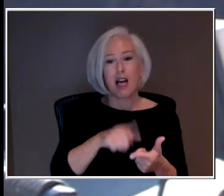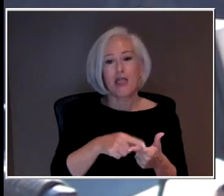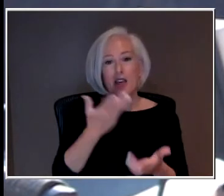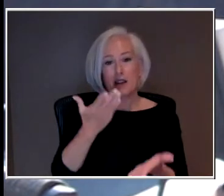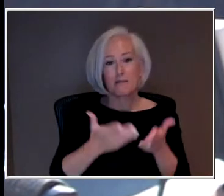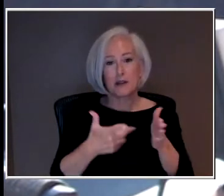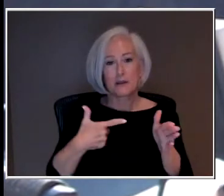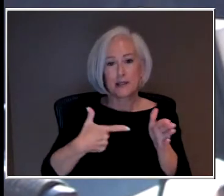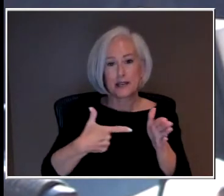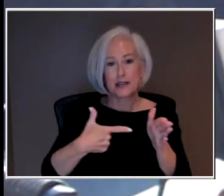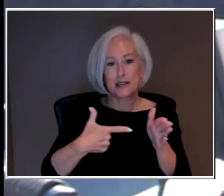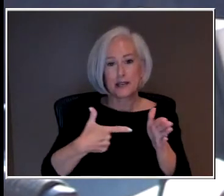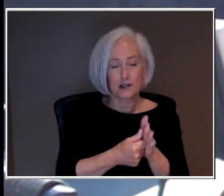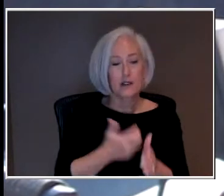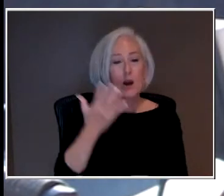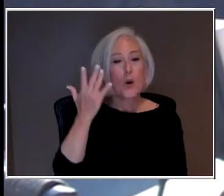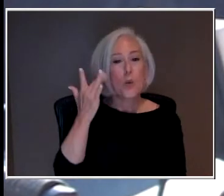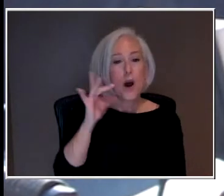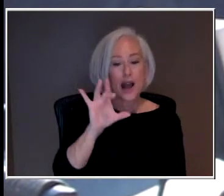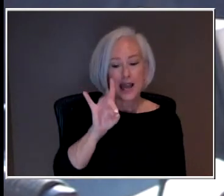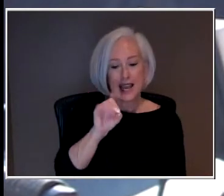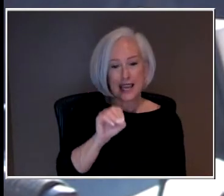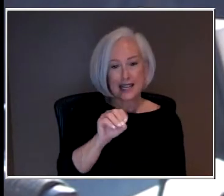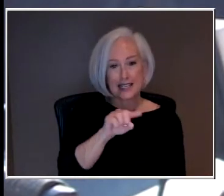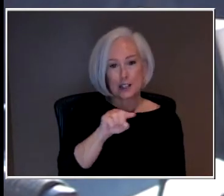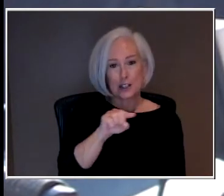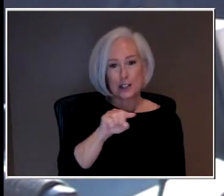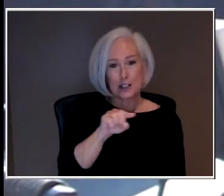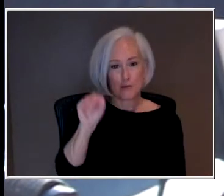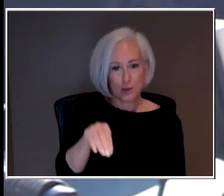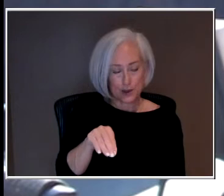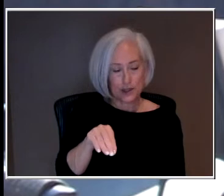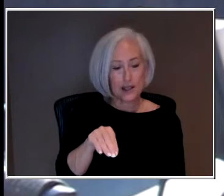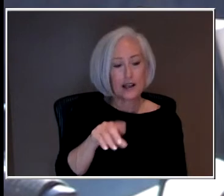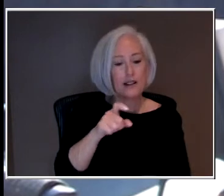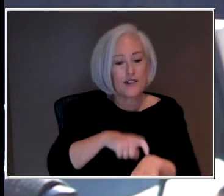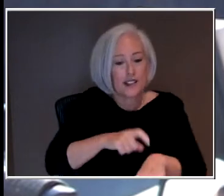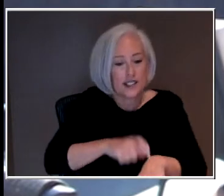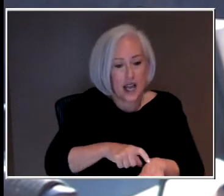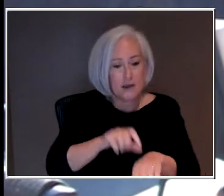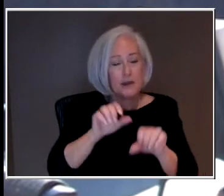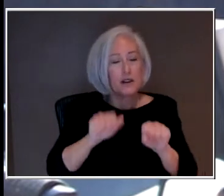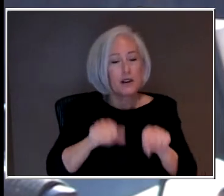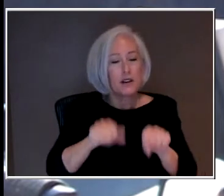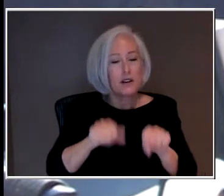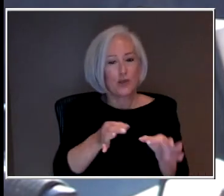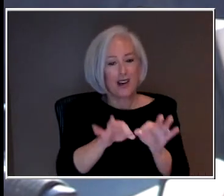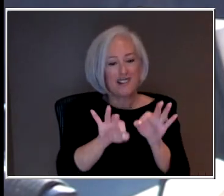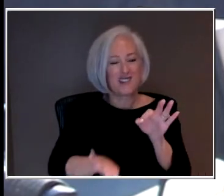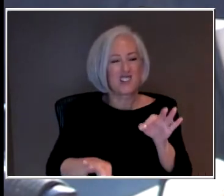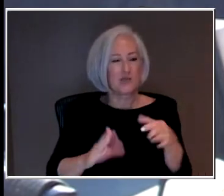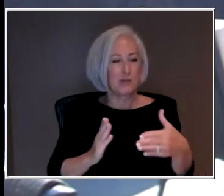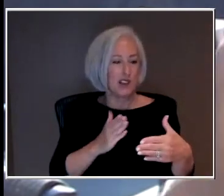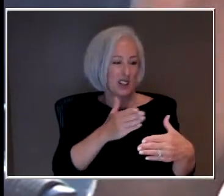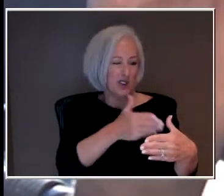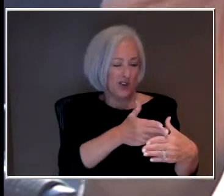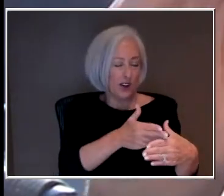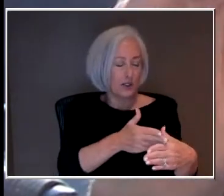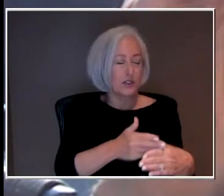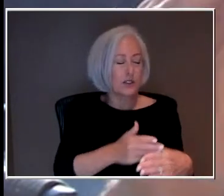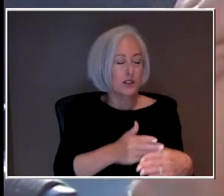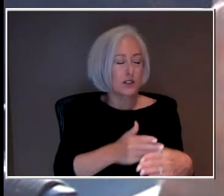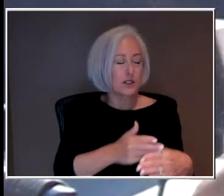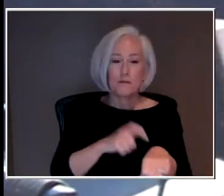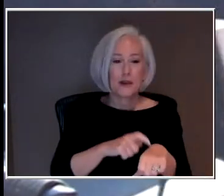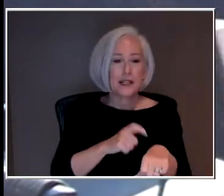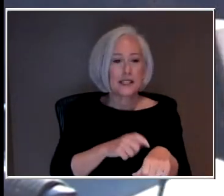to 85% of the time we can manage the pain with those types of more simple interventions. And oftentimes people really aren't ready for